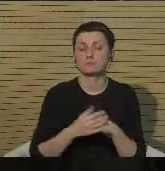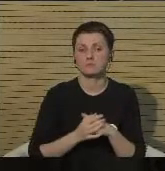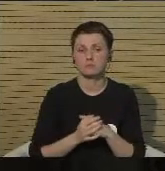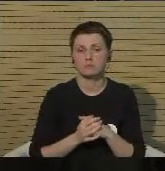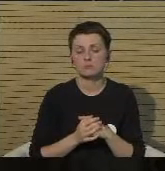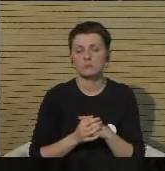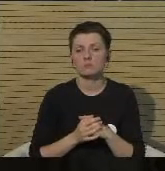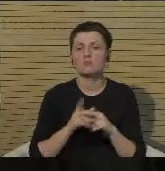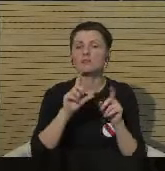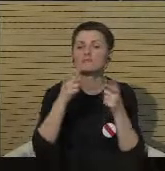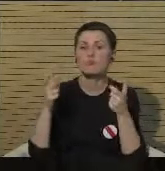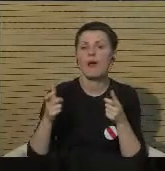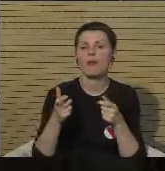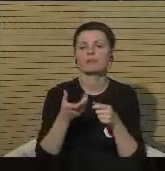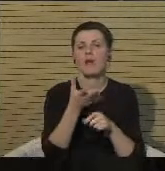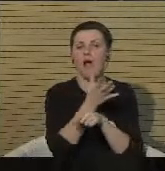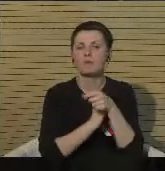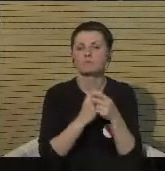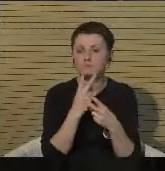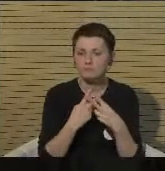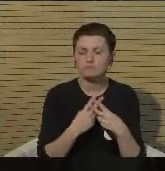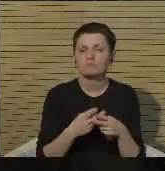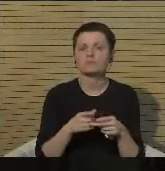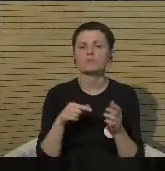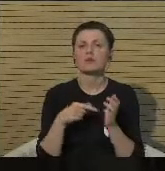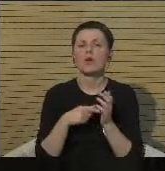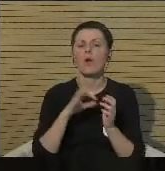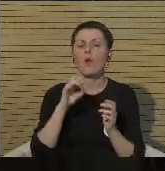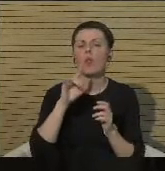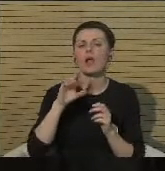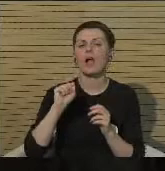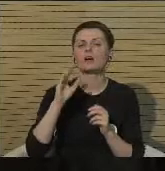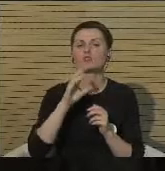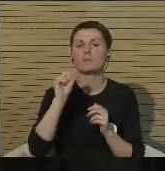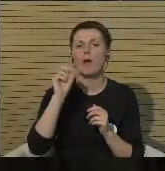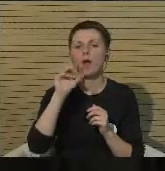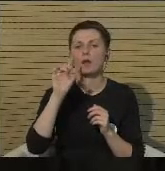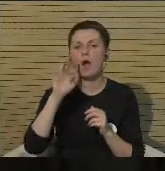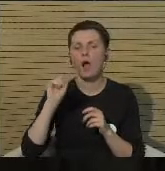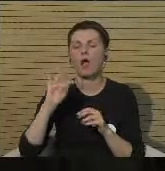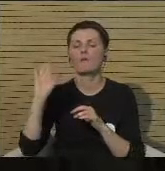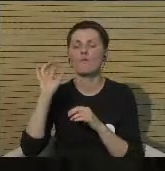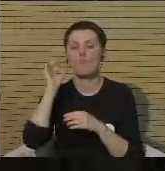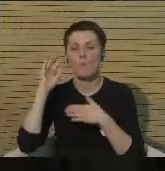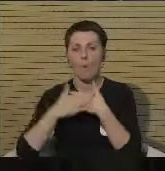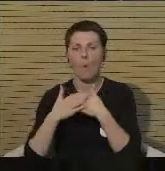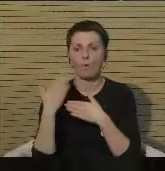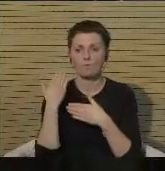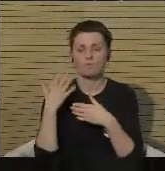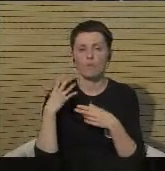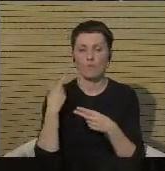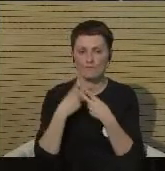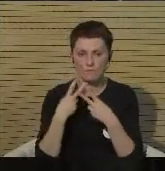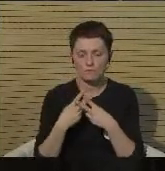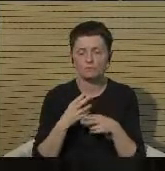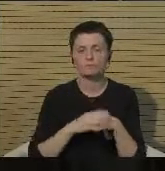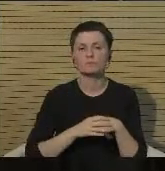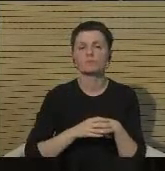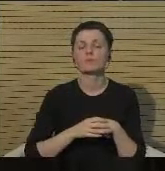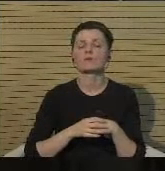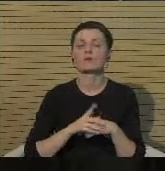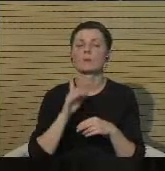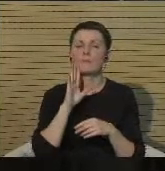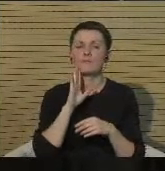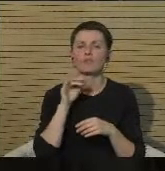the latest cases of arrest, of imprisonments, people whom you